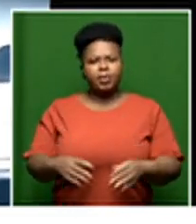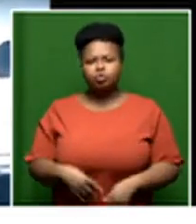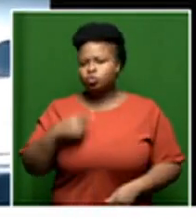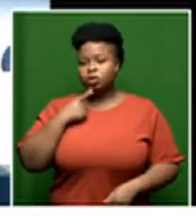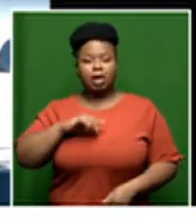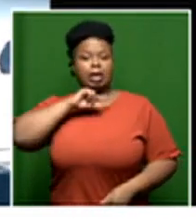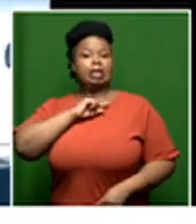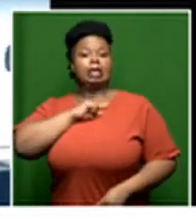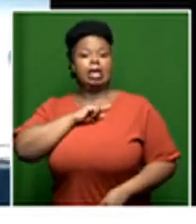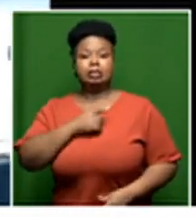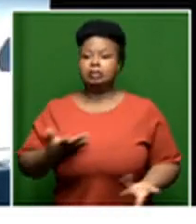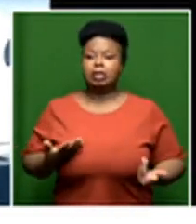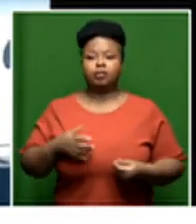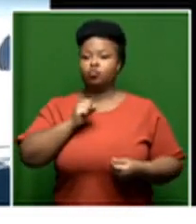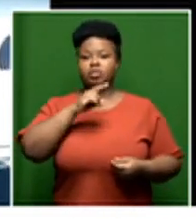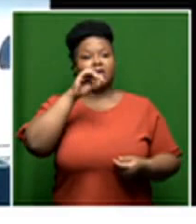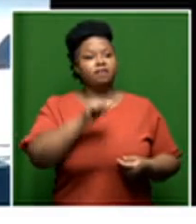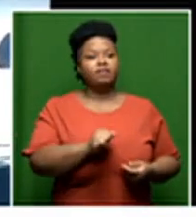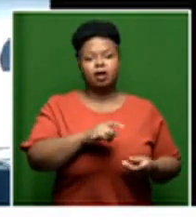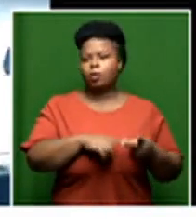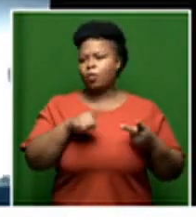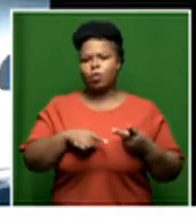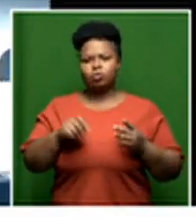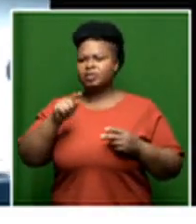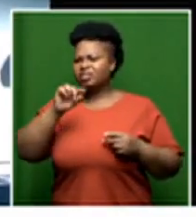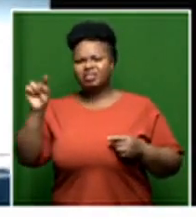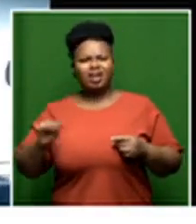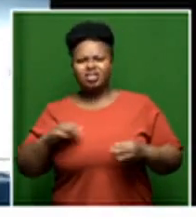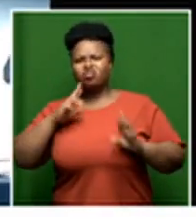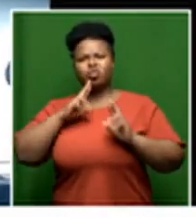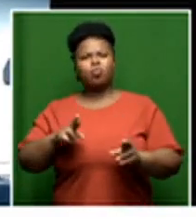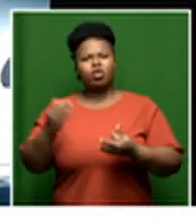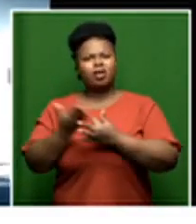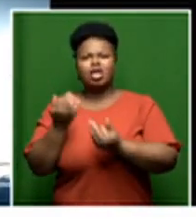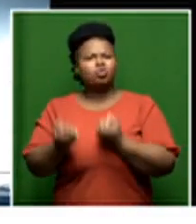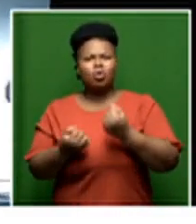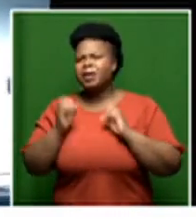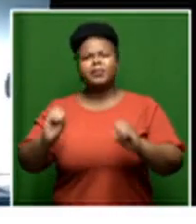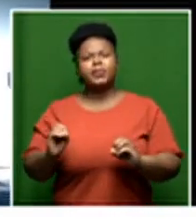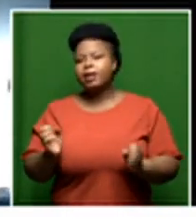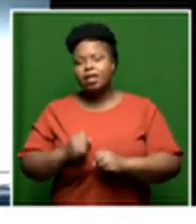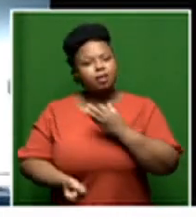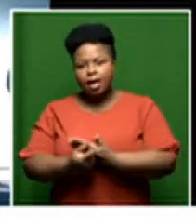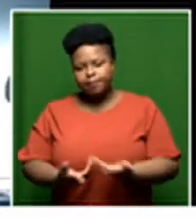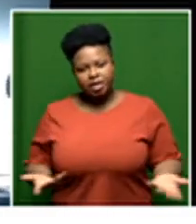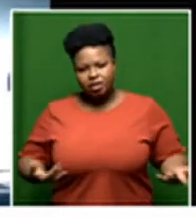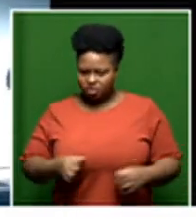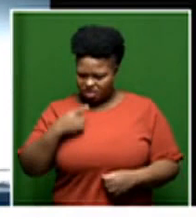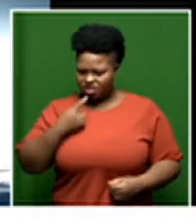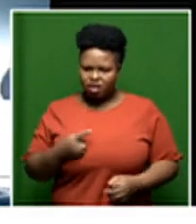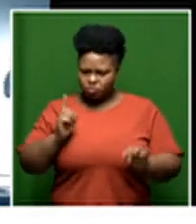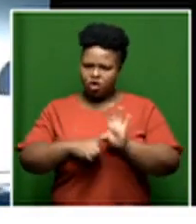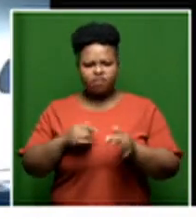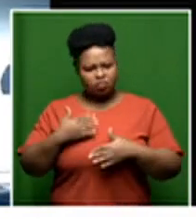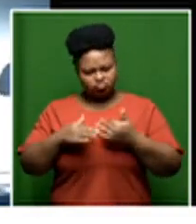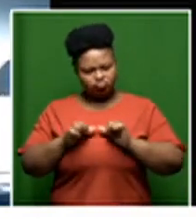put through, either from a SAFA perspective or from a Tanzanian football perspective. Luc Eymael is cleared to coach. He has